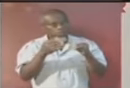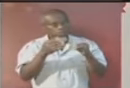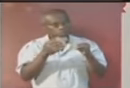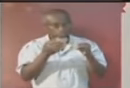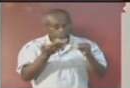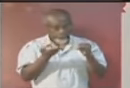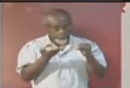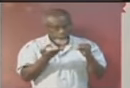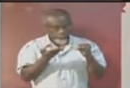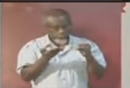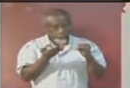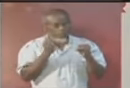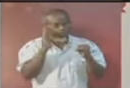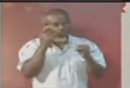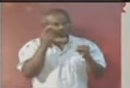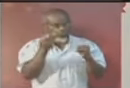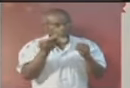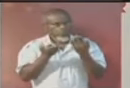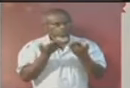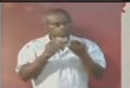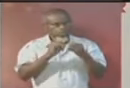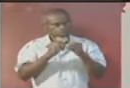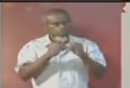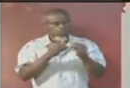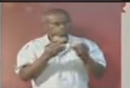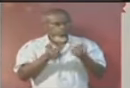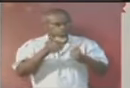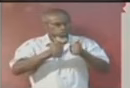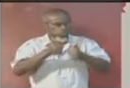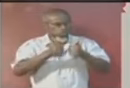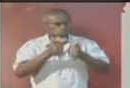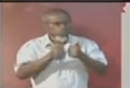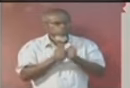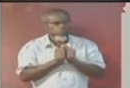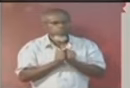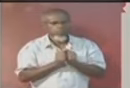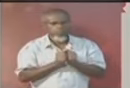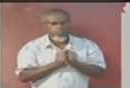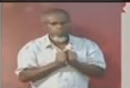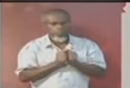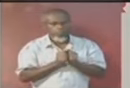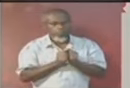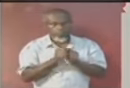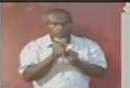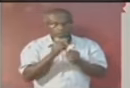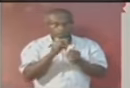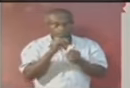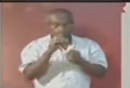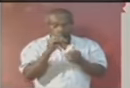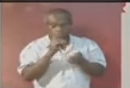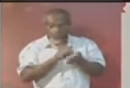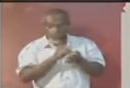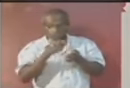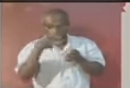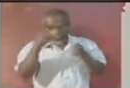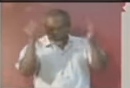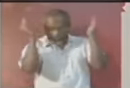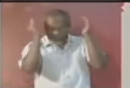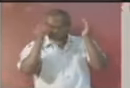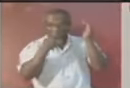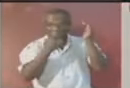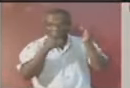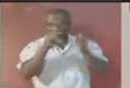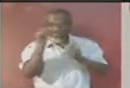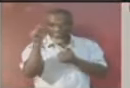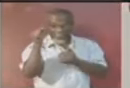we have begun to see a slowing, as Dr. Hines would have indicated on the Saturday. And hopefully, the first larger